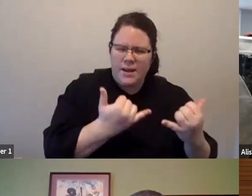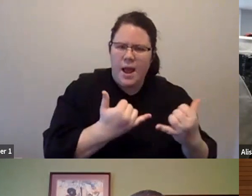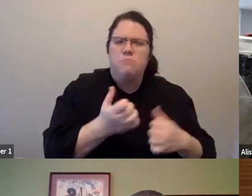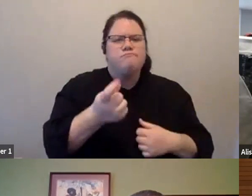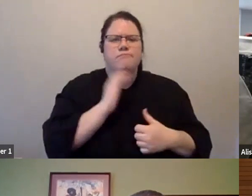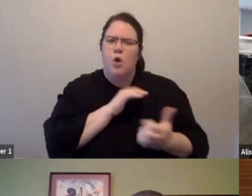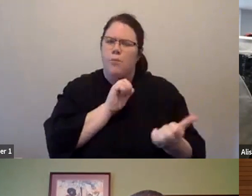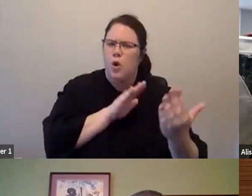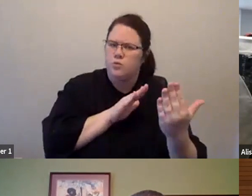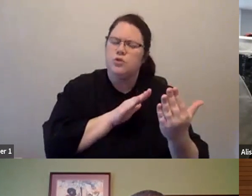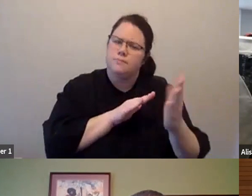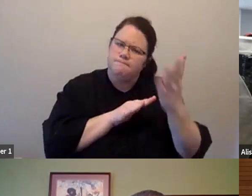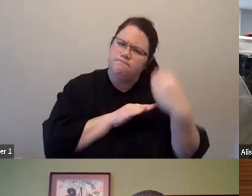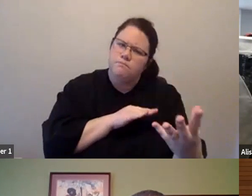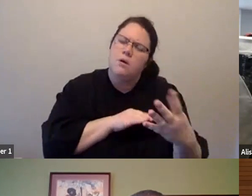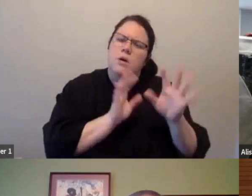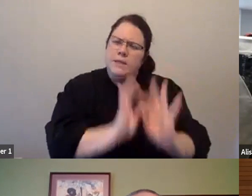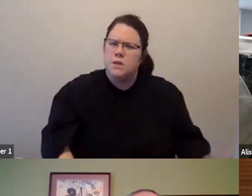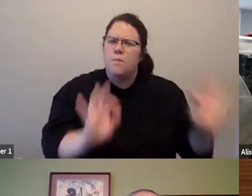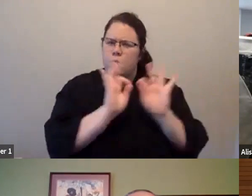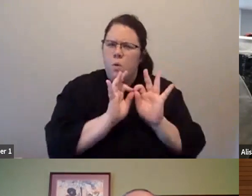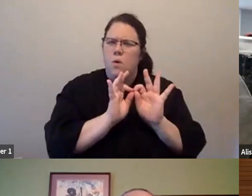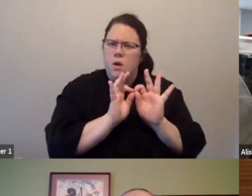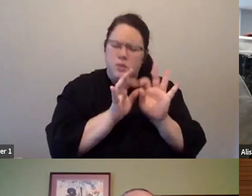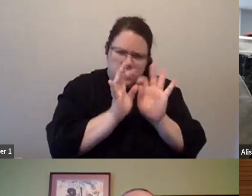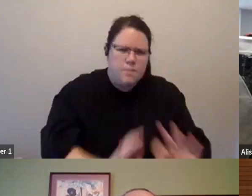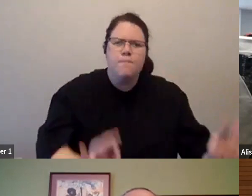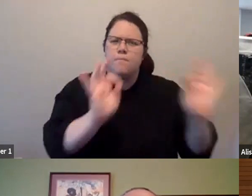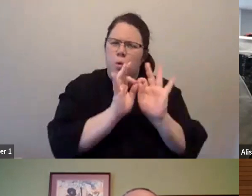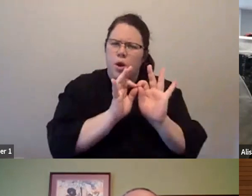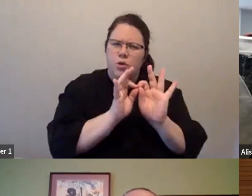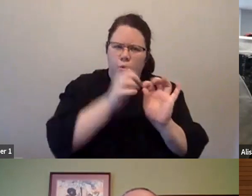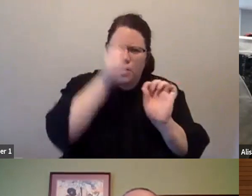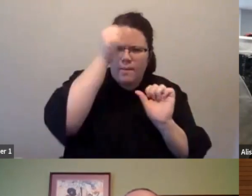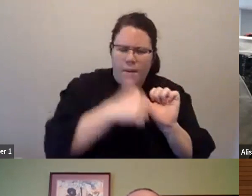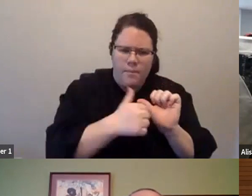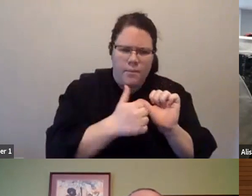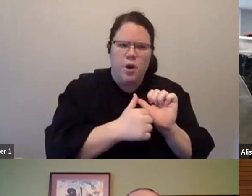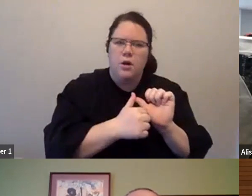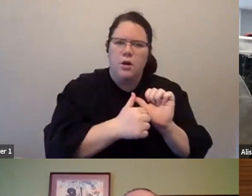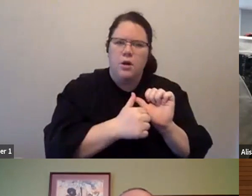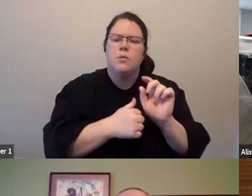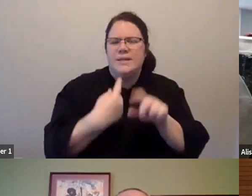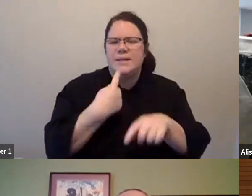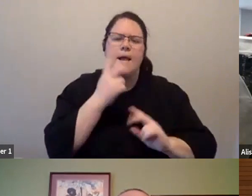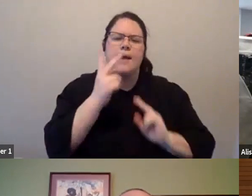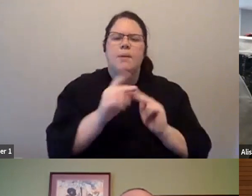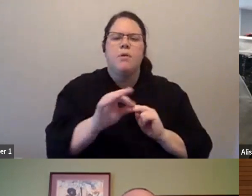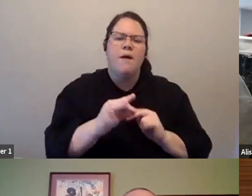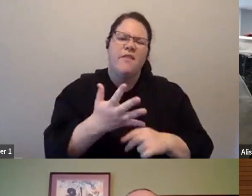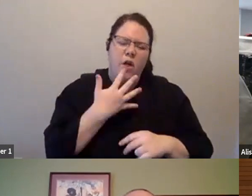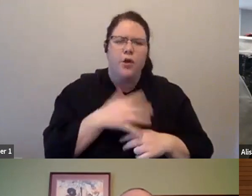for us to also realize that, there are, we think in terms of people of color, right, who are